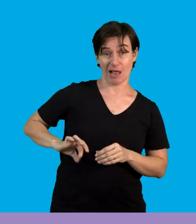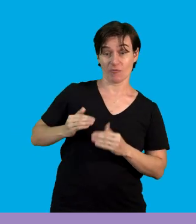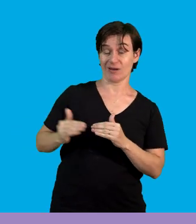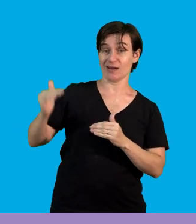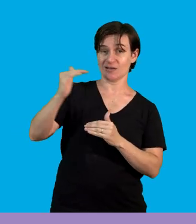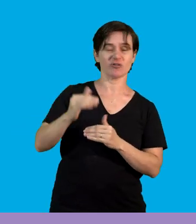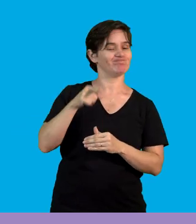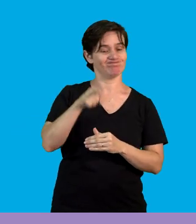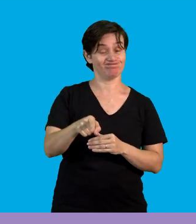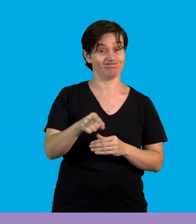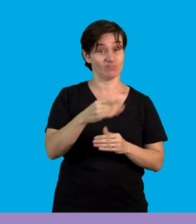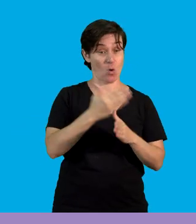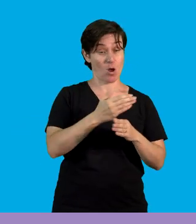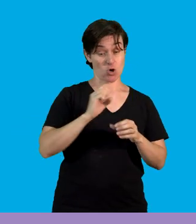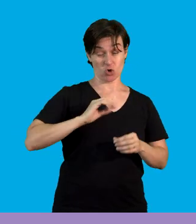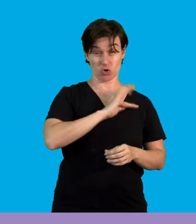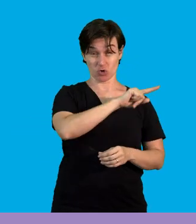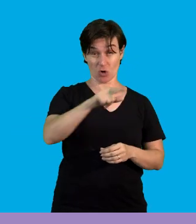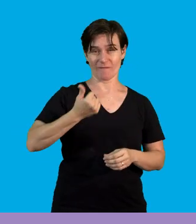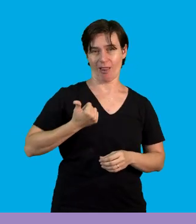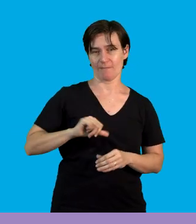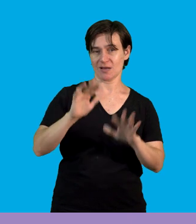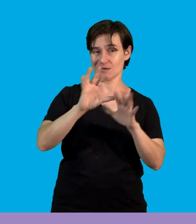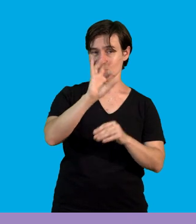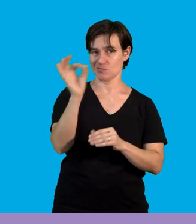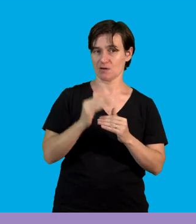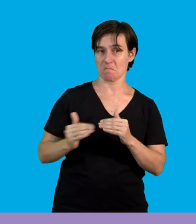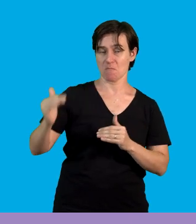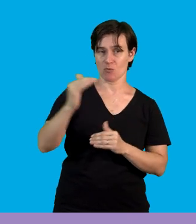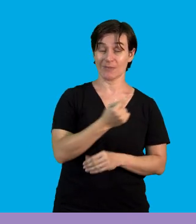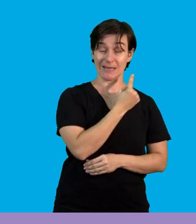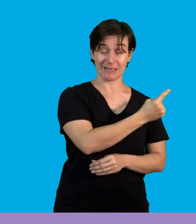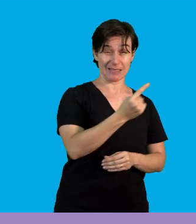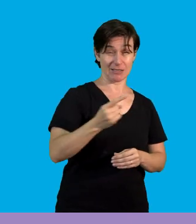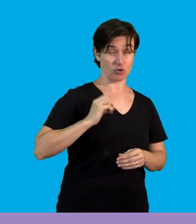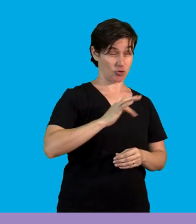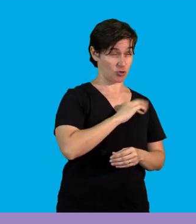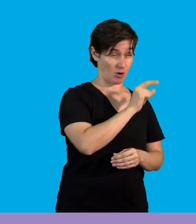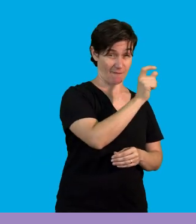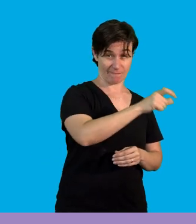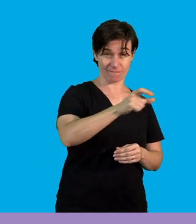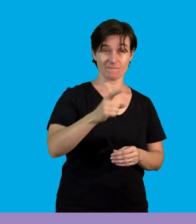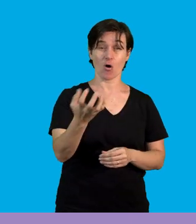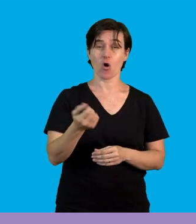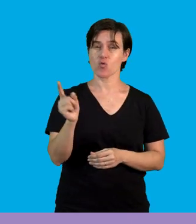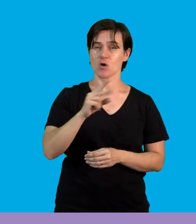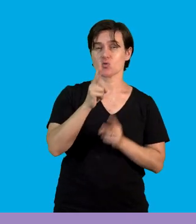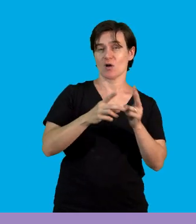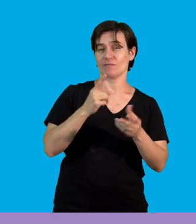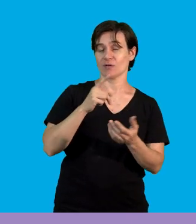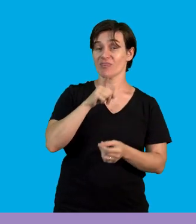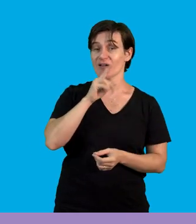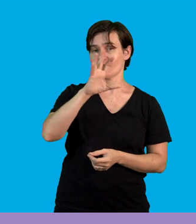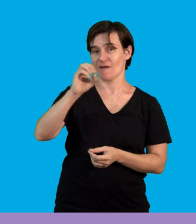while they demanded 10%. Each worker earns 12,500 per month. Convert